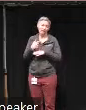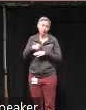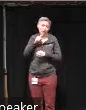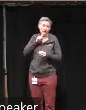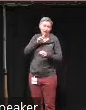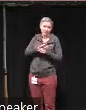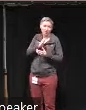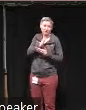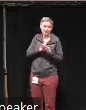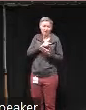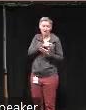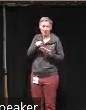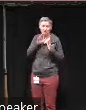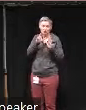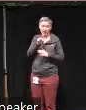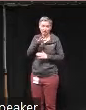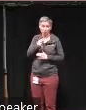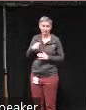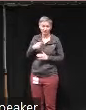these great news that we've been hearing.